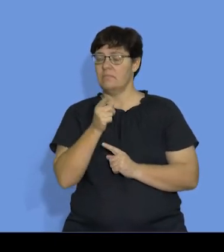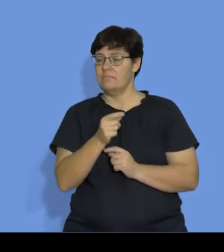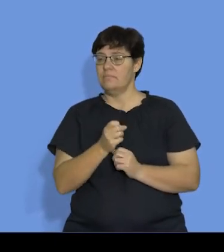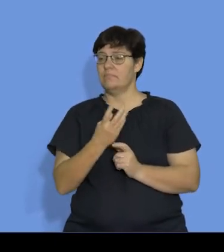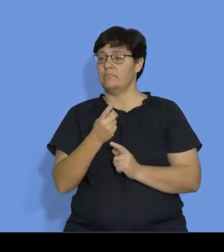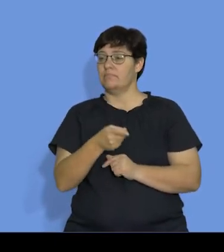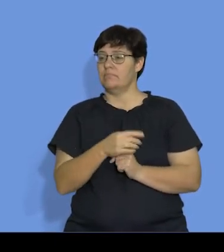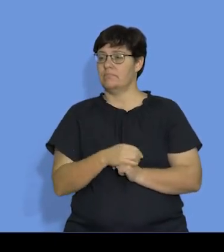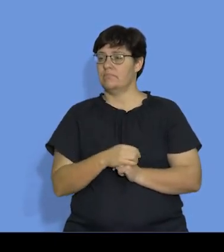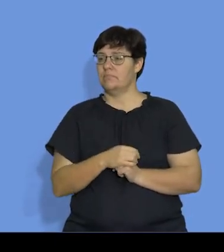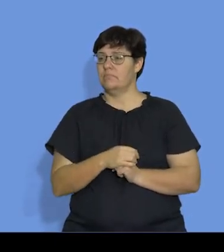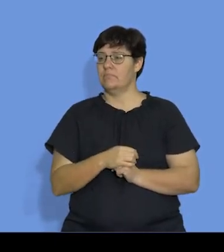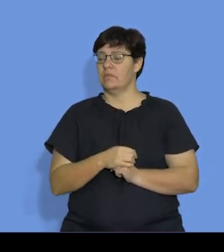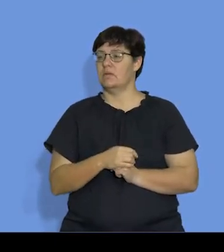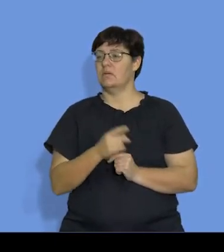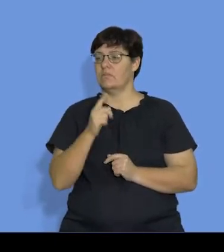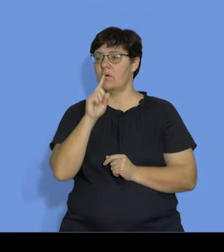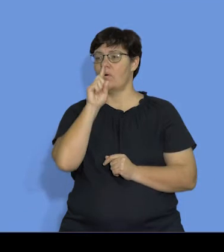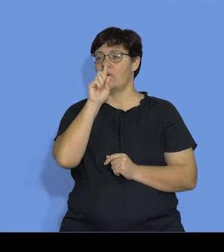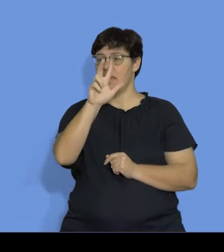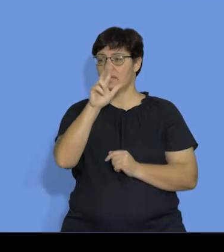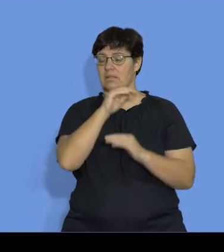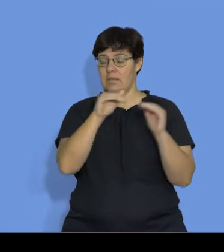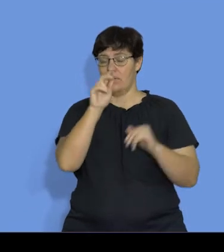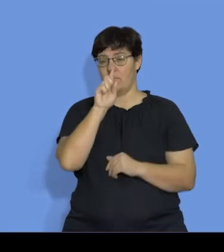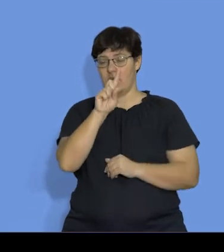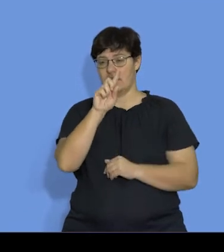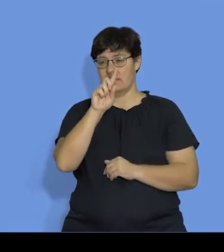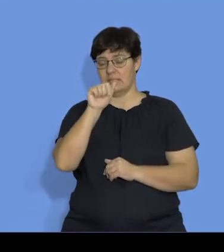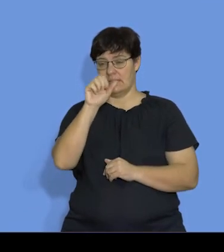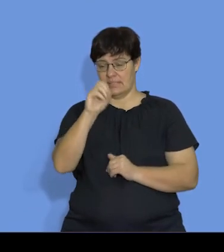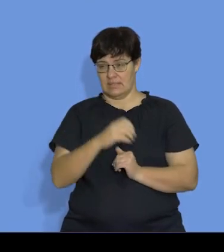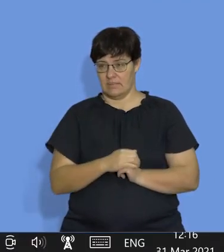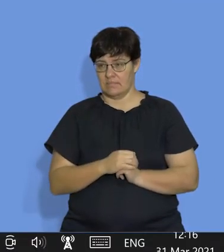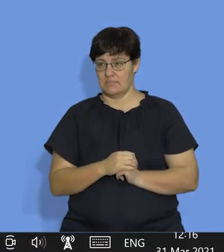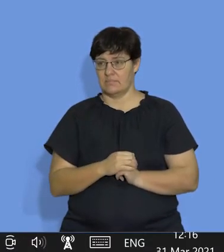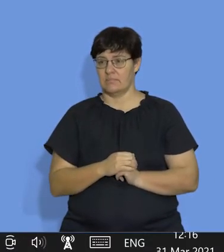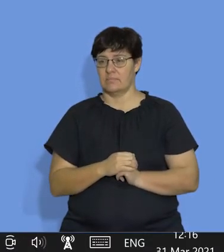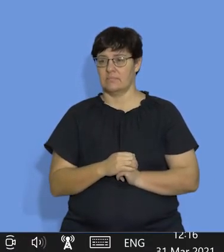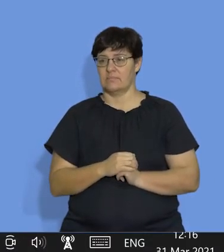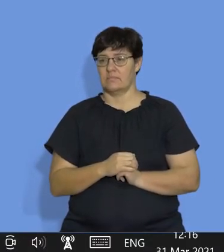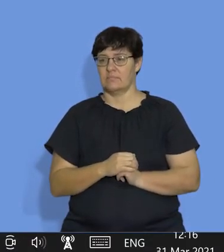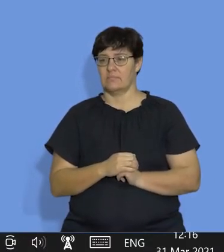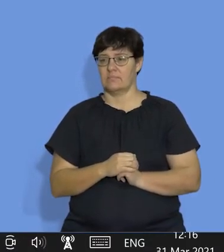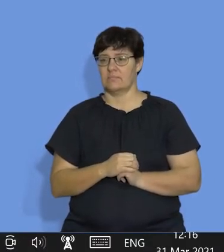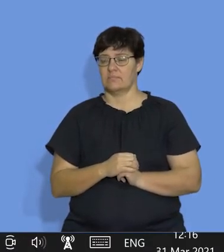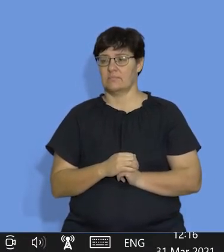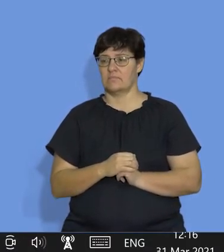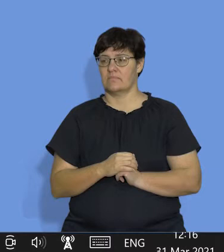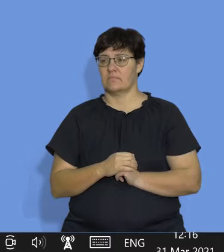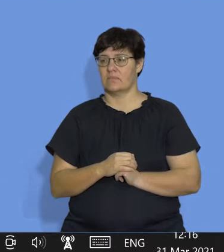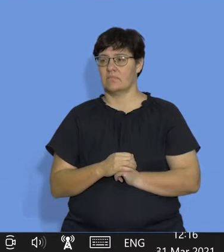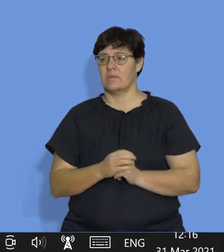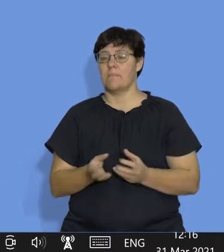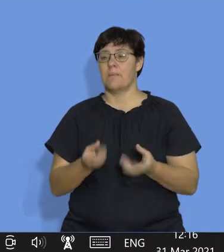by 160, which you get from the periodic table. So how many moles is that? So if we are to calculate that, we've got